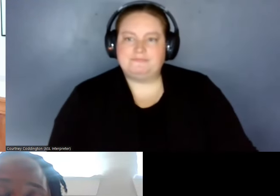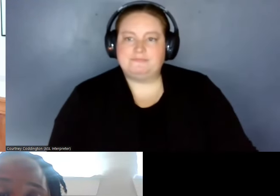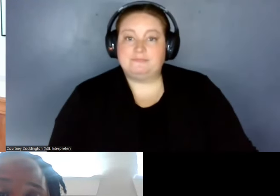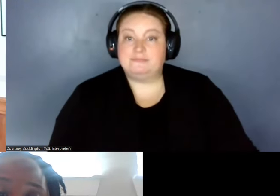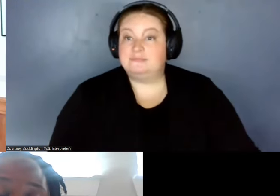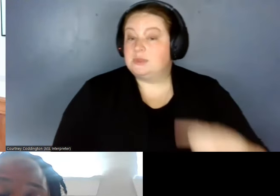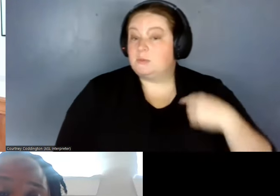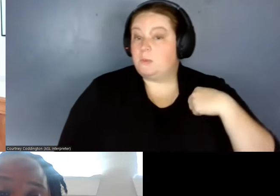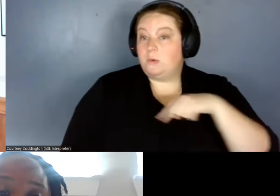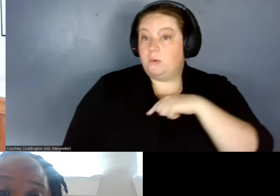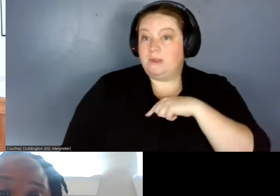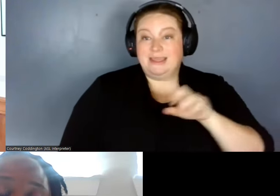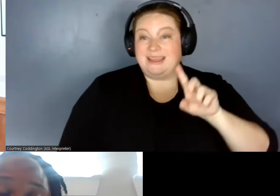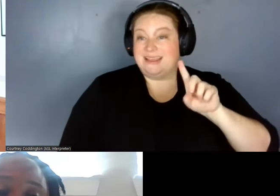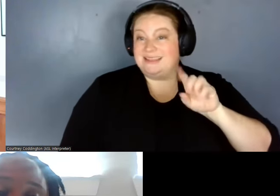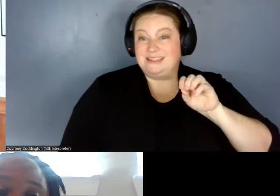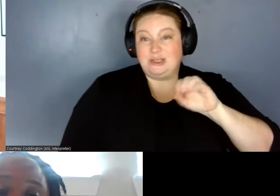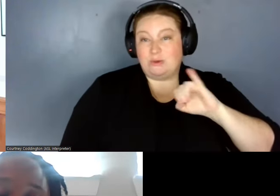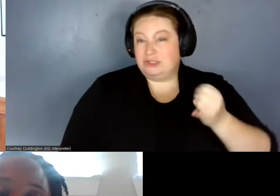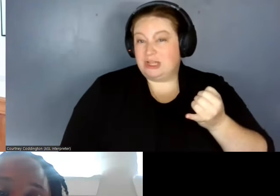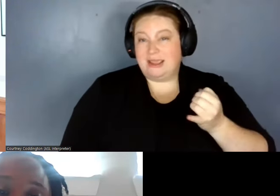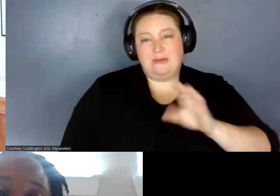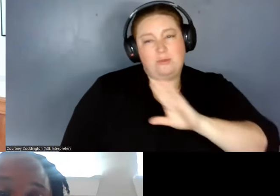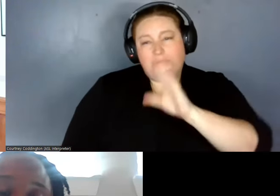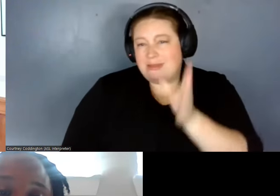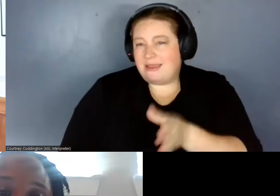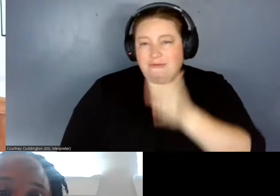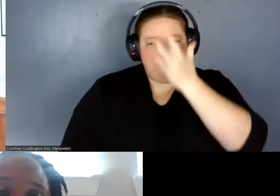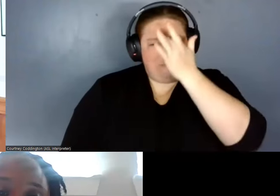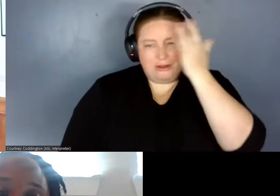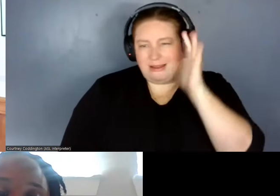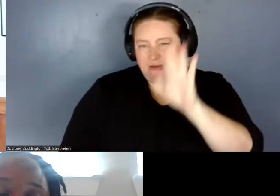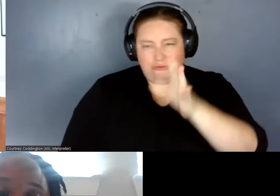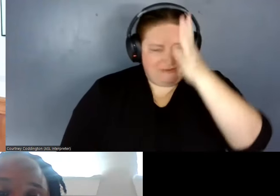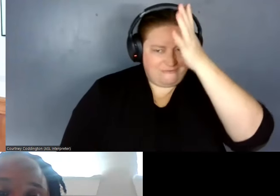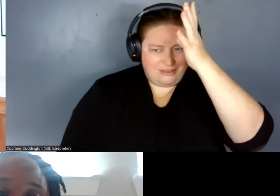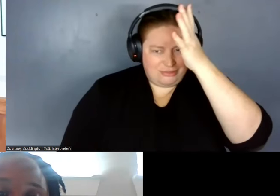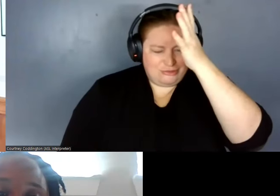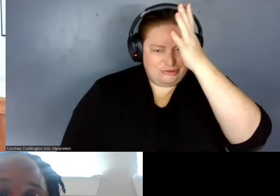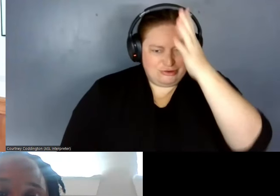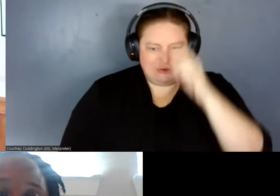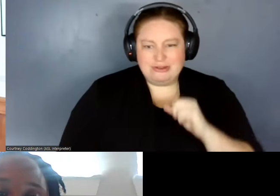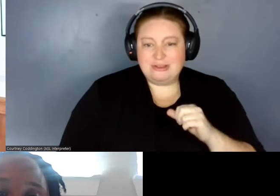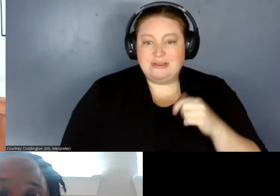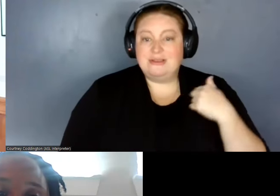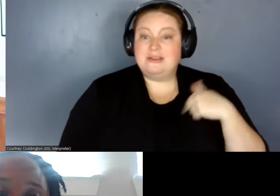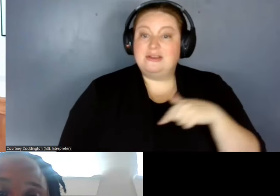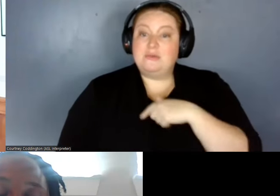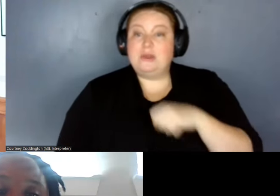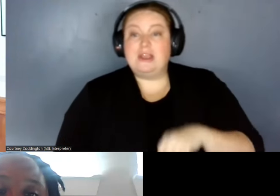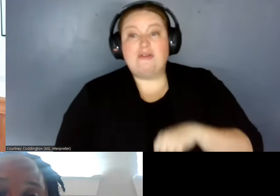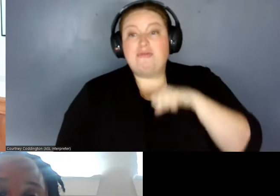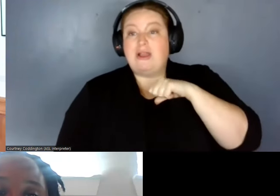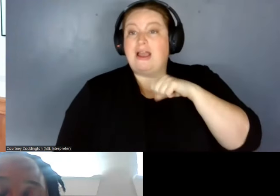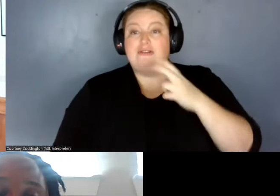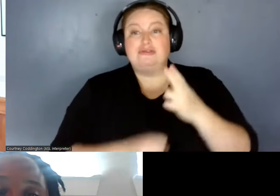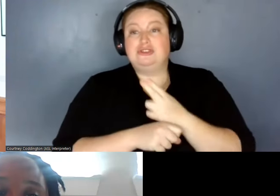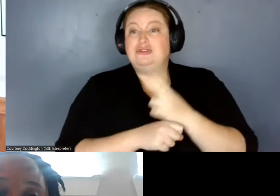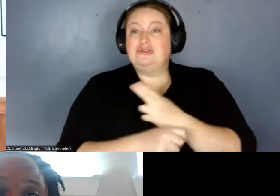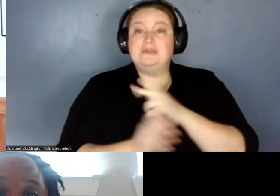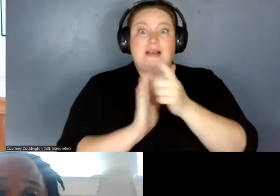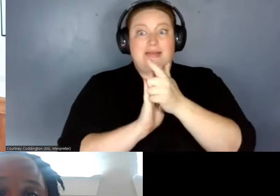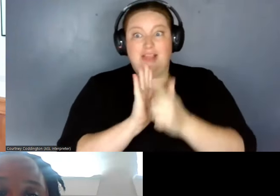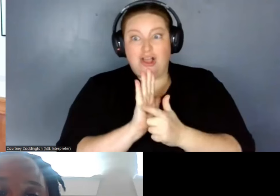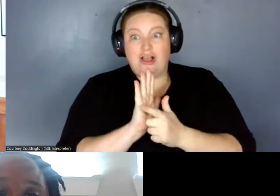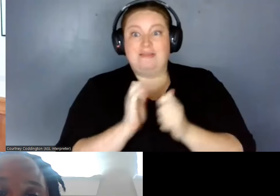Justice Department will never forget your father. We are proud to use a law that bears his